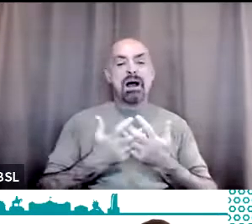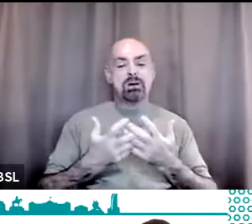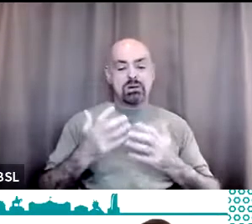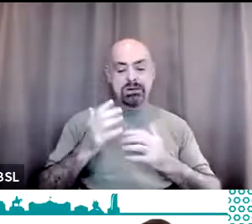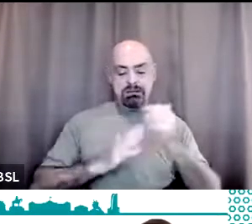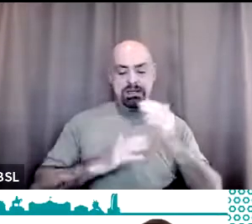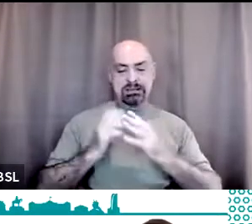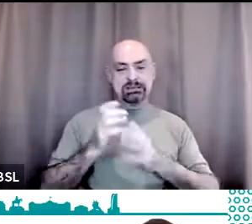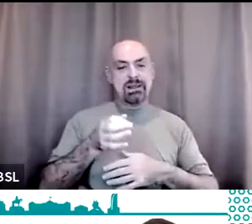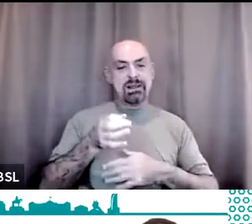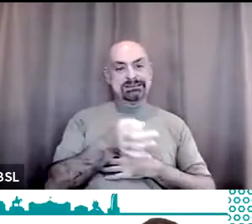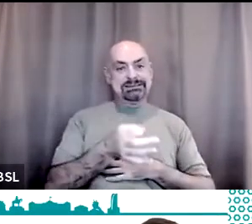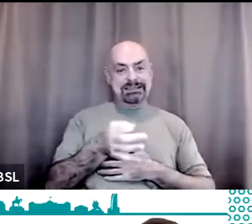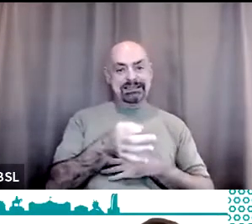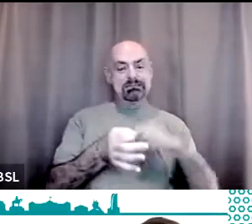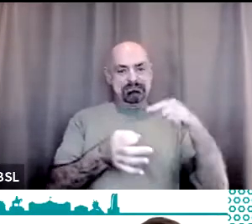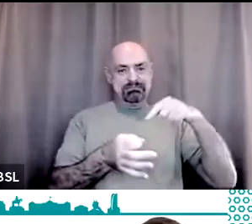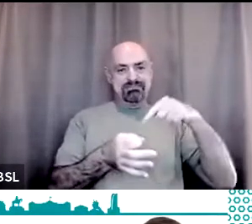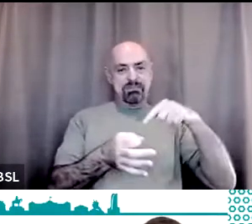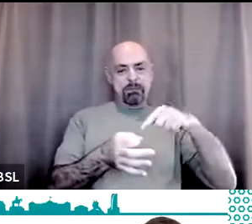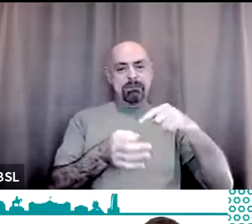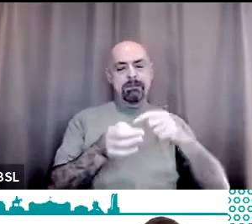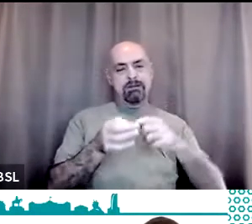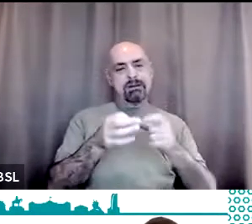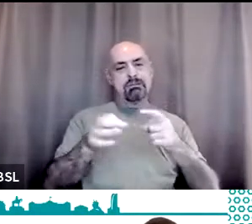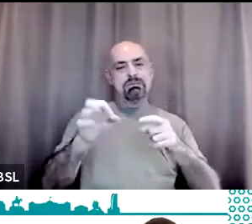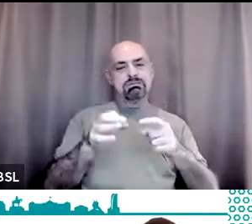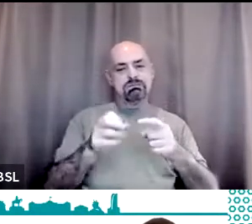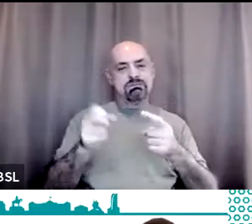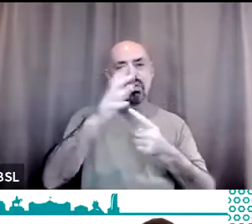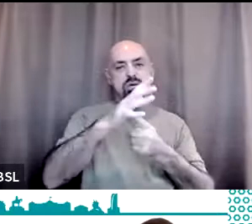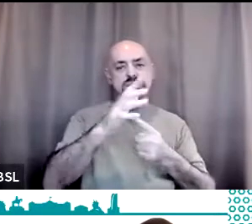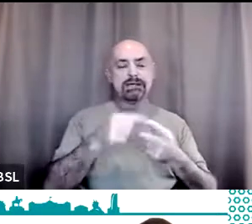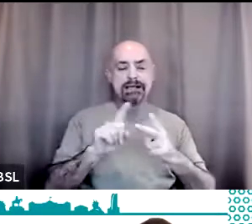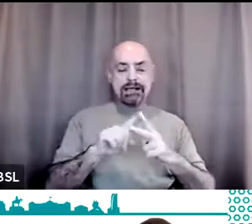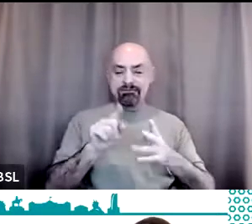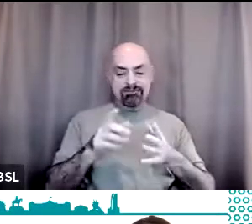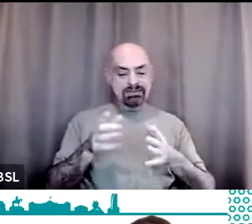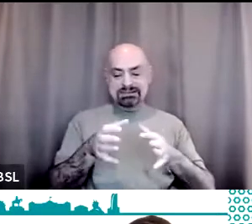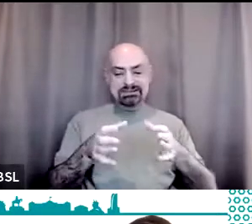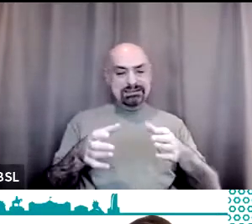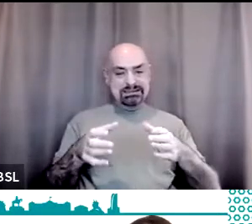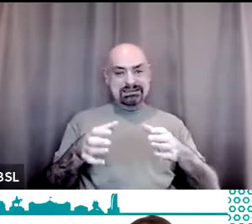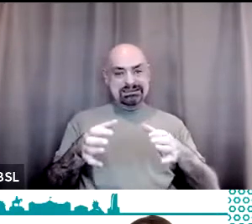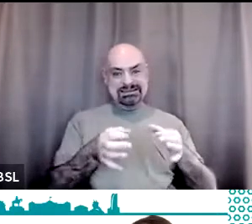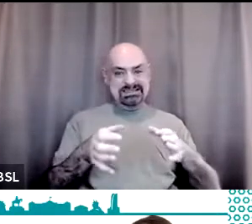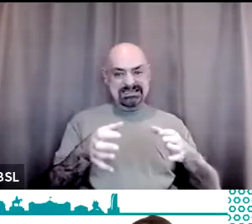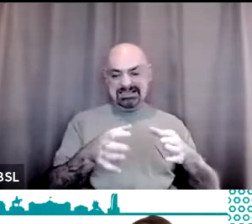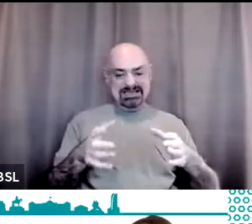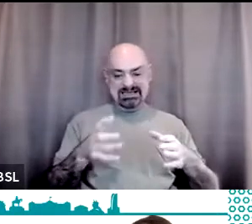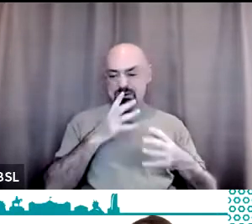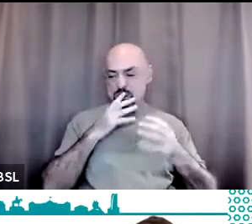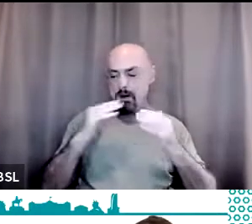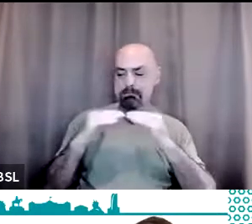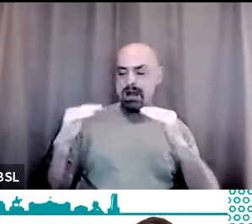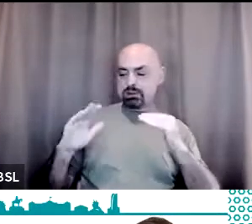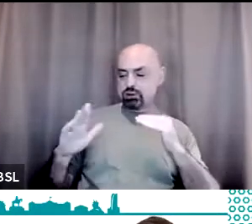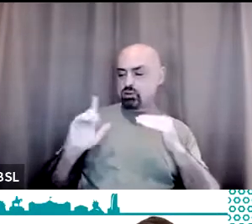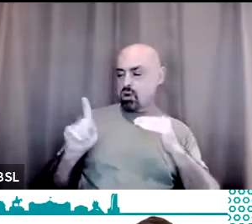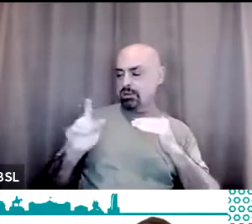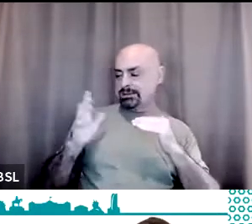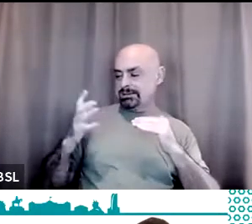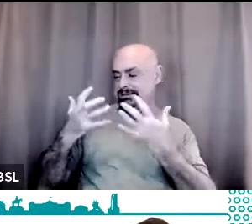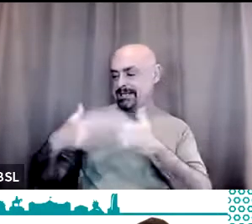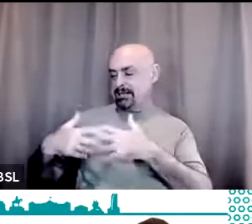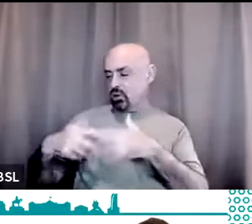really important. If we don't build our cities in a way that we can use that assistive technology, then all of us